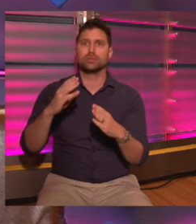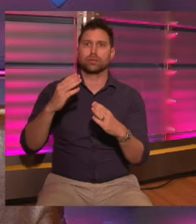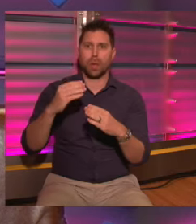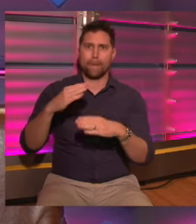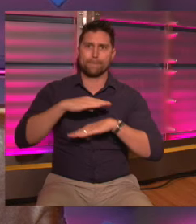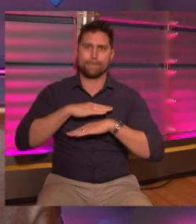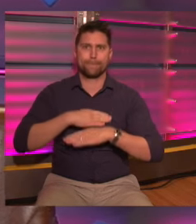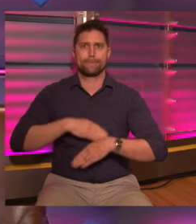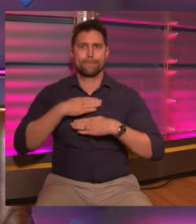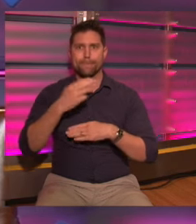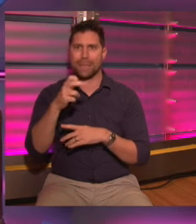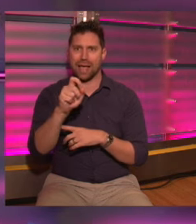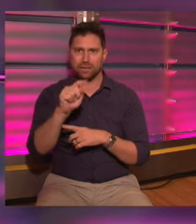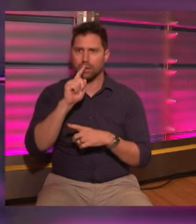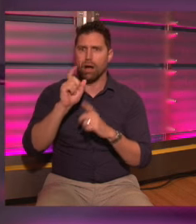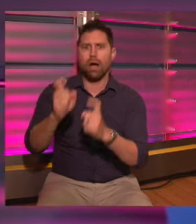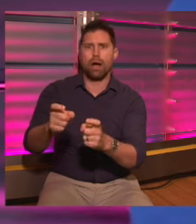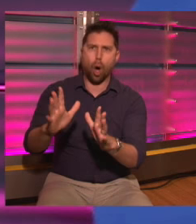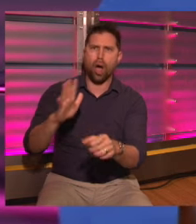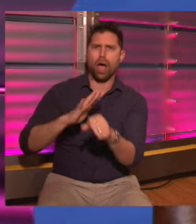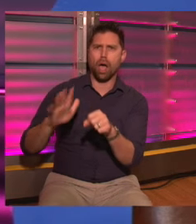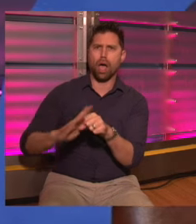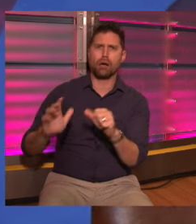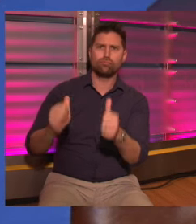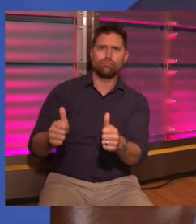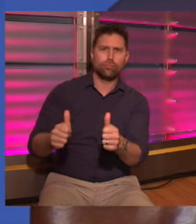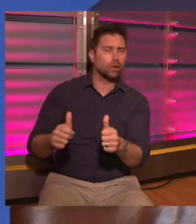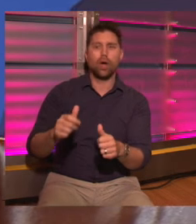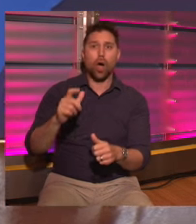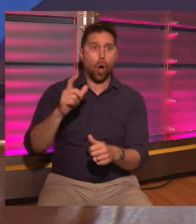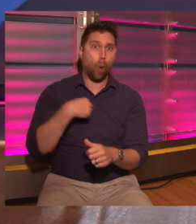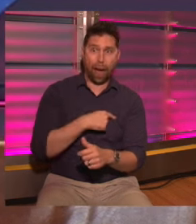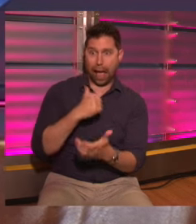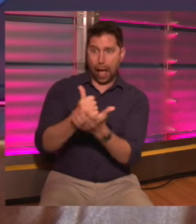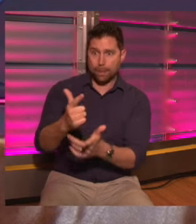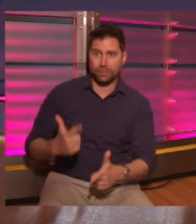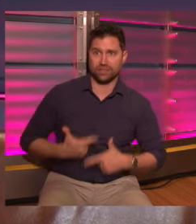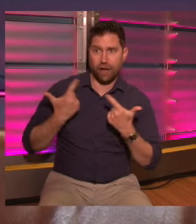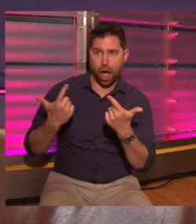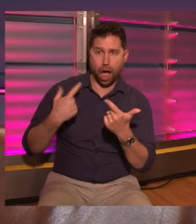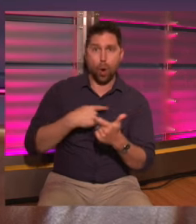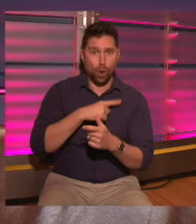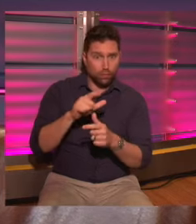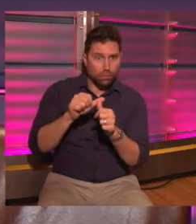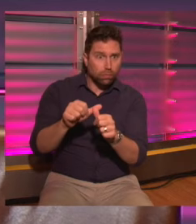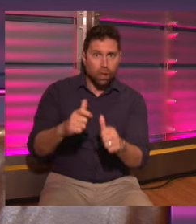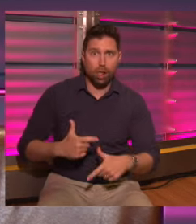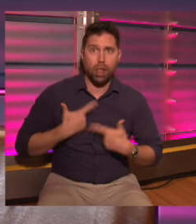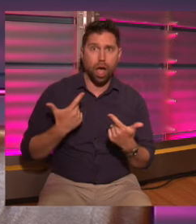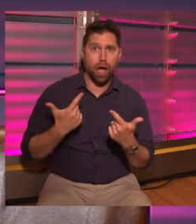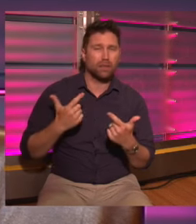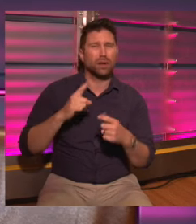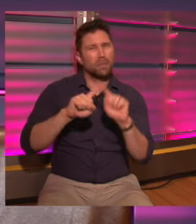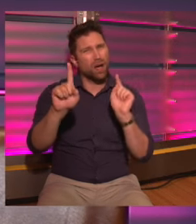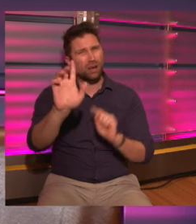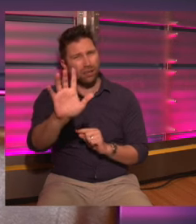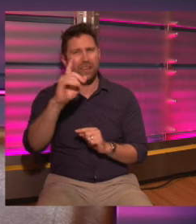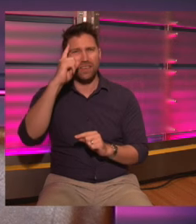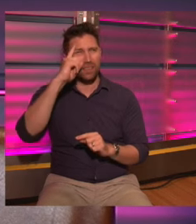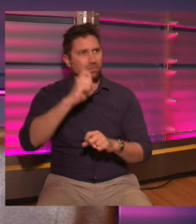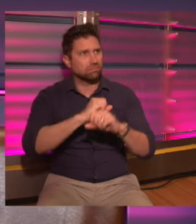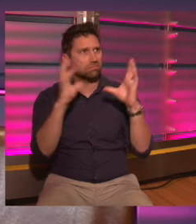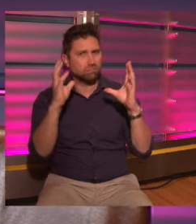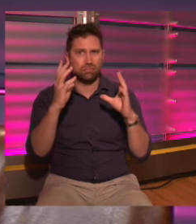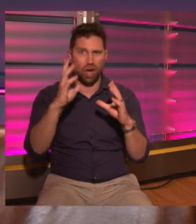enough. We did our part, right? We helped people survive. You know, we kept people alive. But when you think about it, on